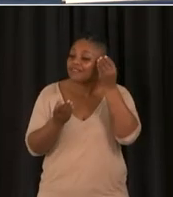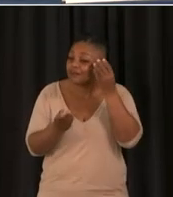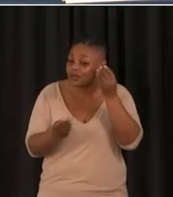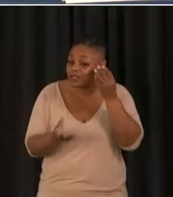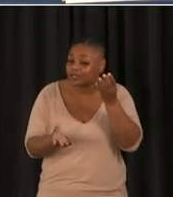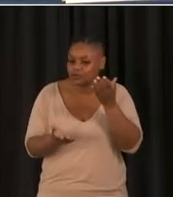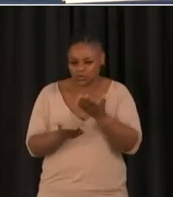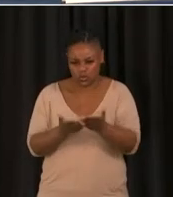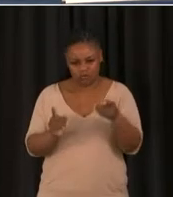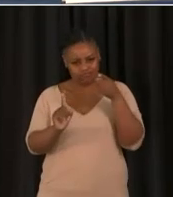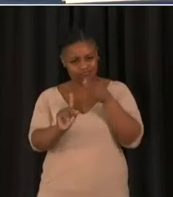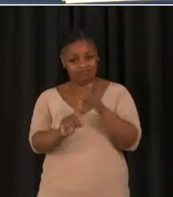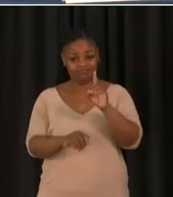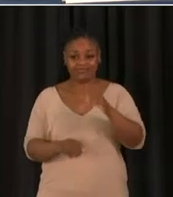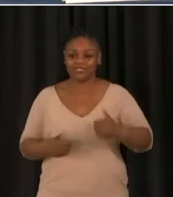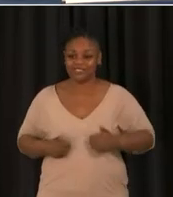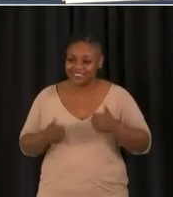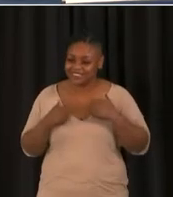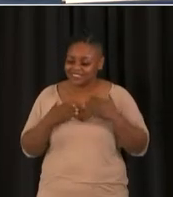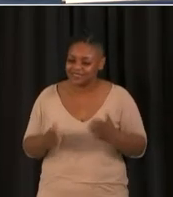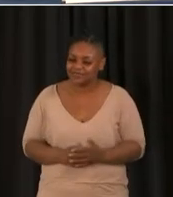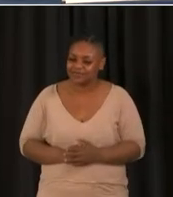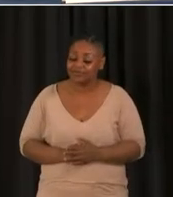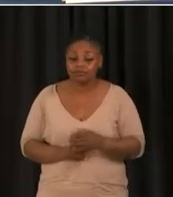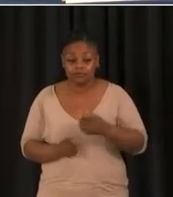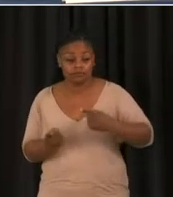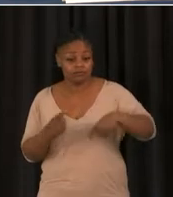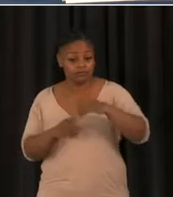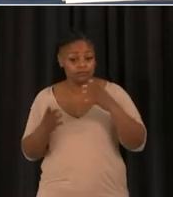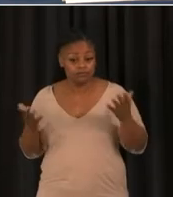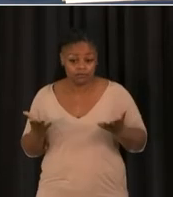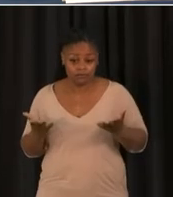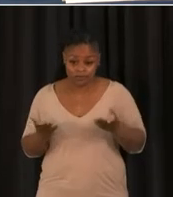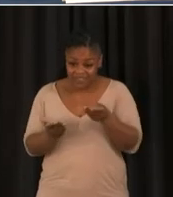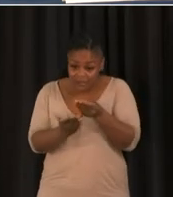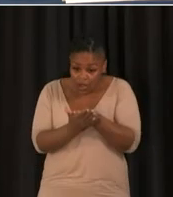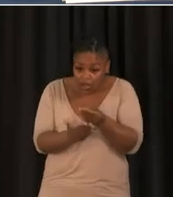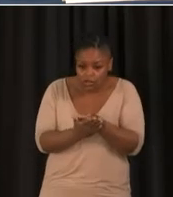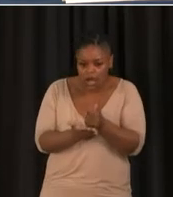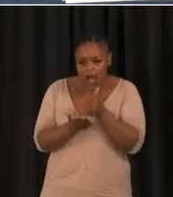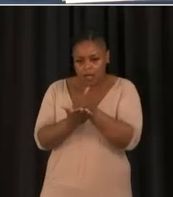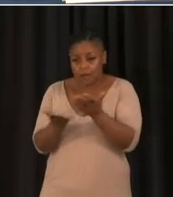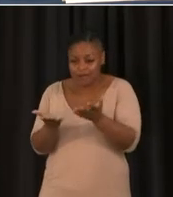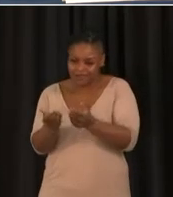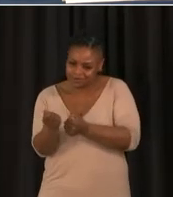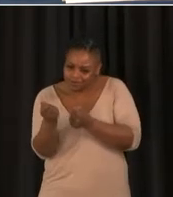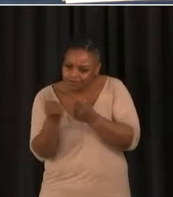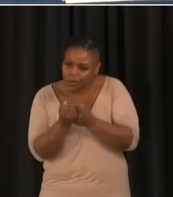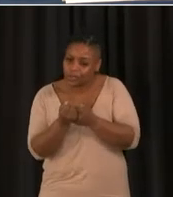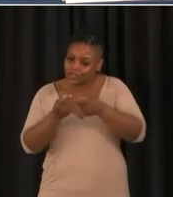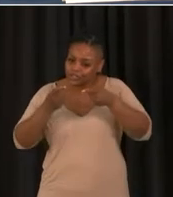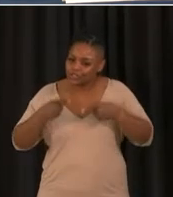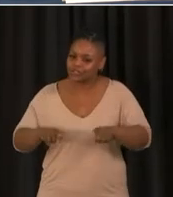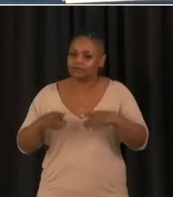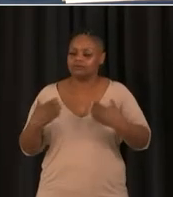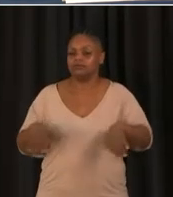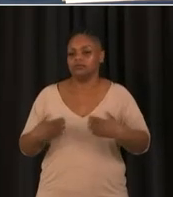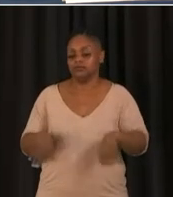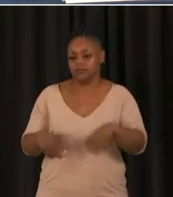Insurance, Securities, and Banking, and I'm honored to be here with you today to talk about financial empowerment